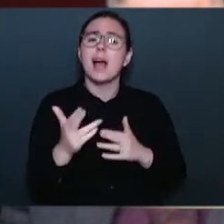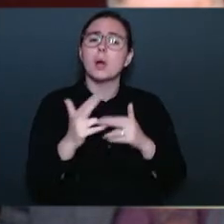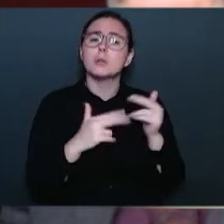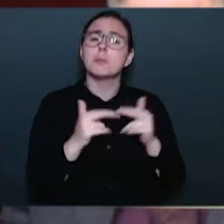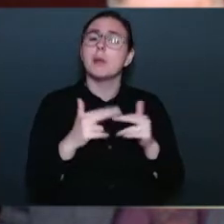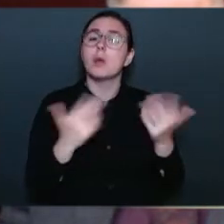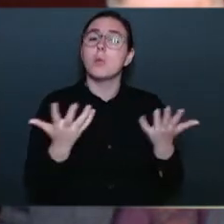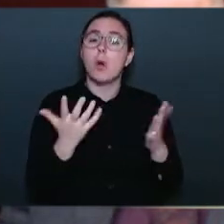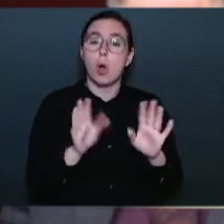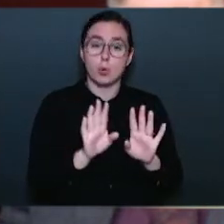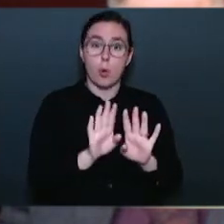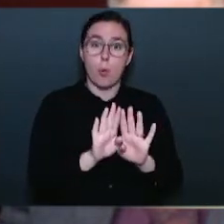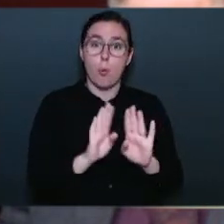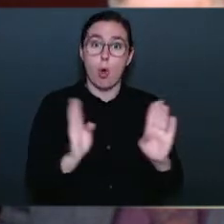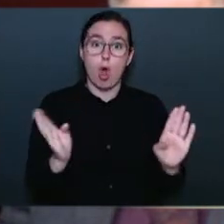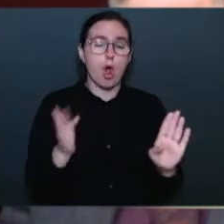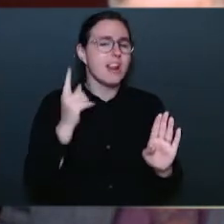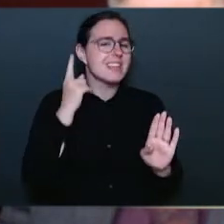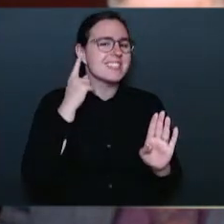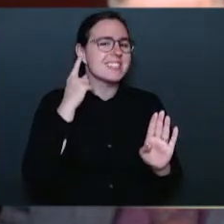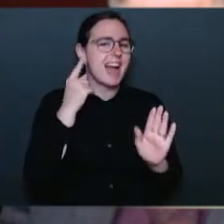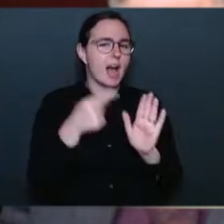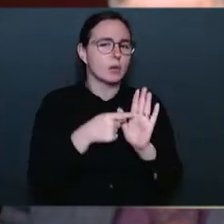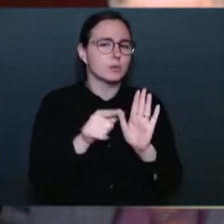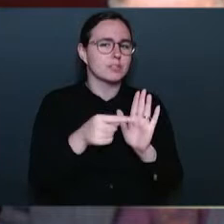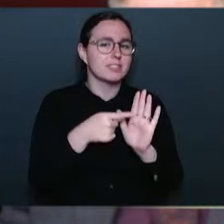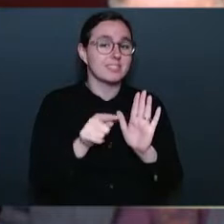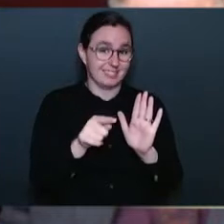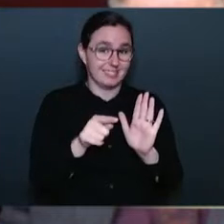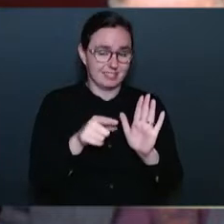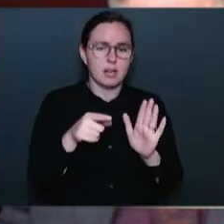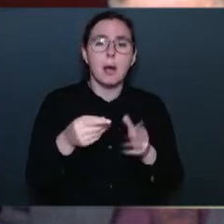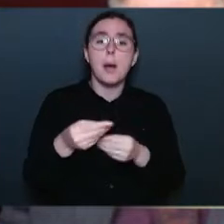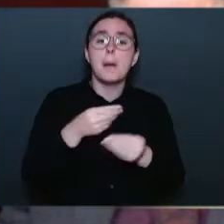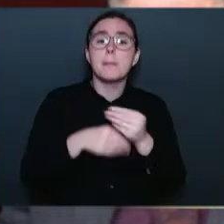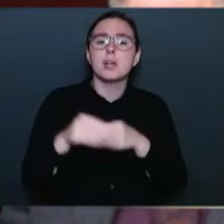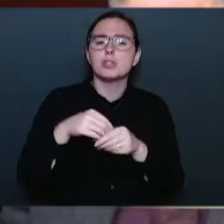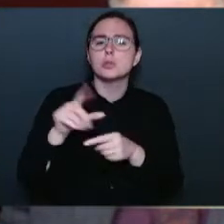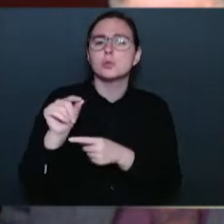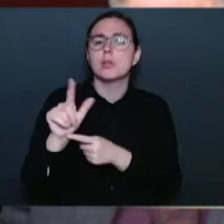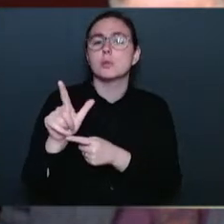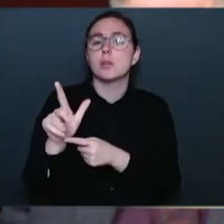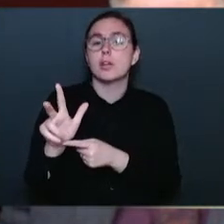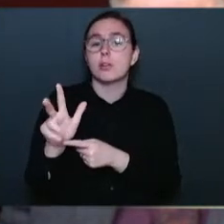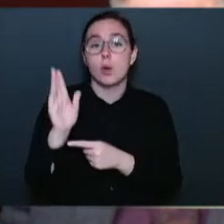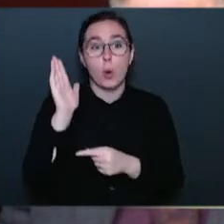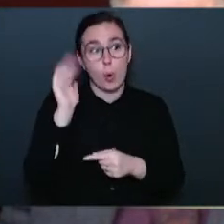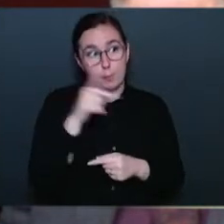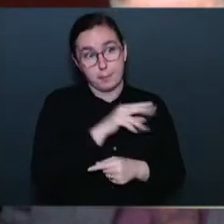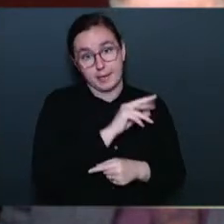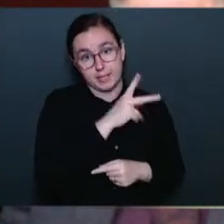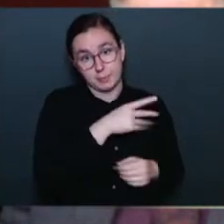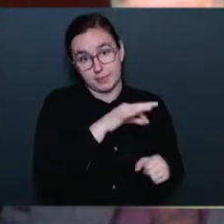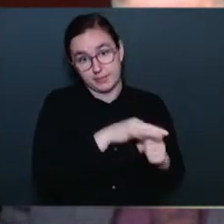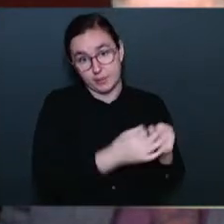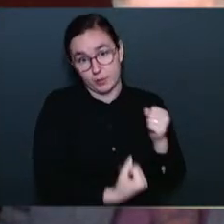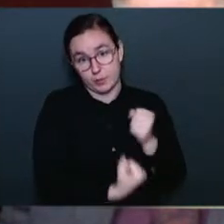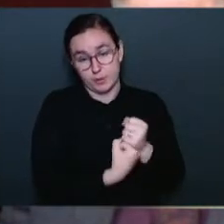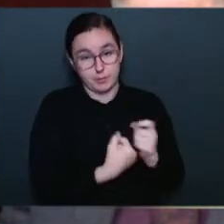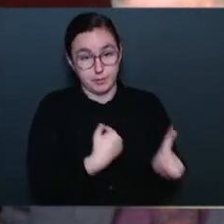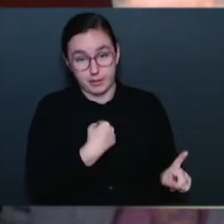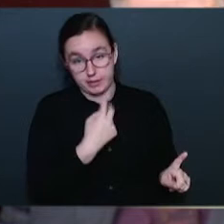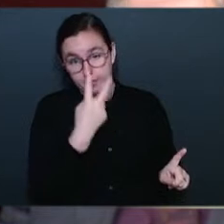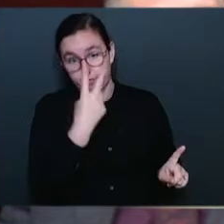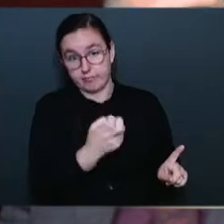but Mr Speaker I wouldn't be too optimistic about the NDP voting in favor of the budget especially when it supports Calgary because Mr Speaker everybody